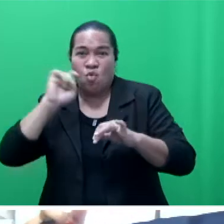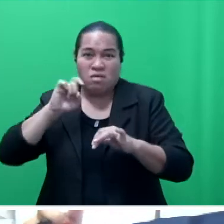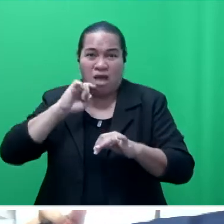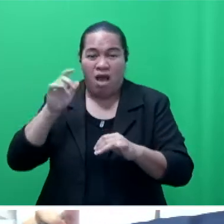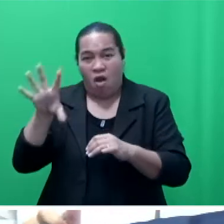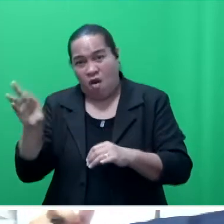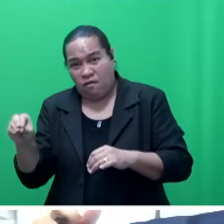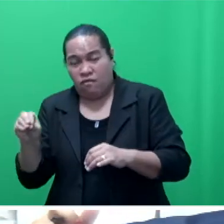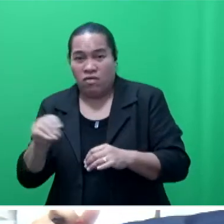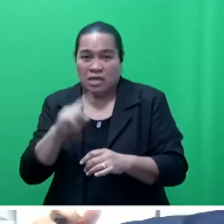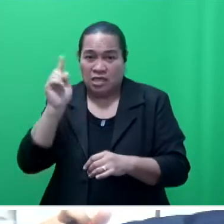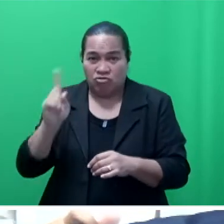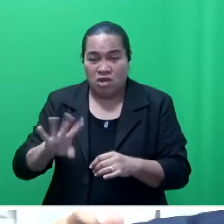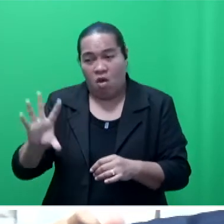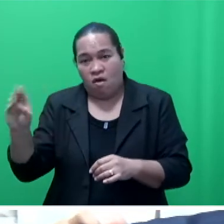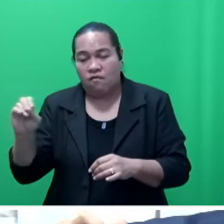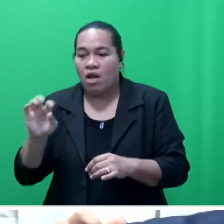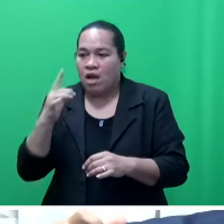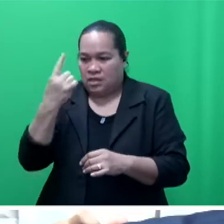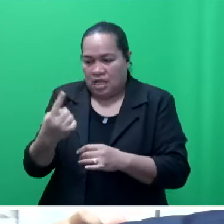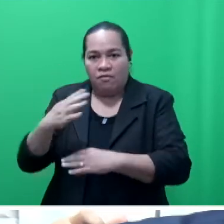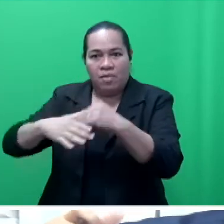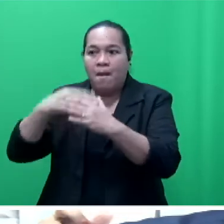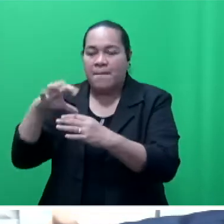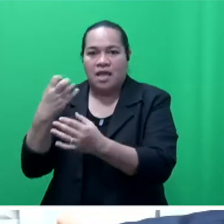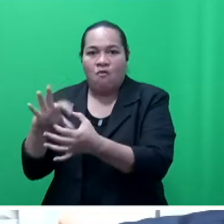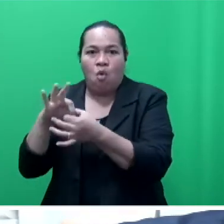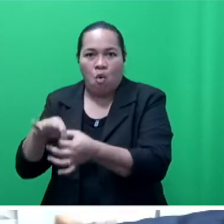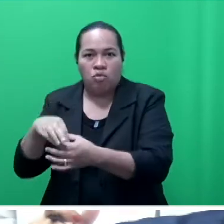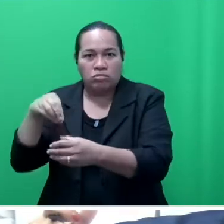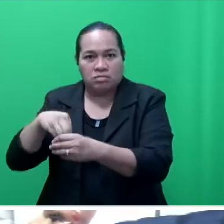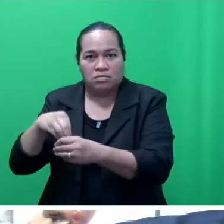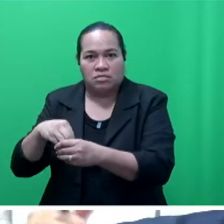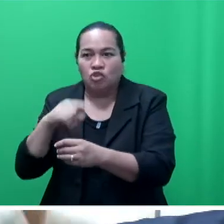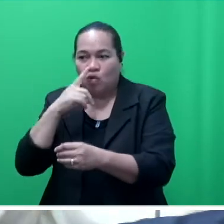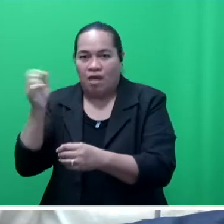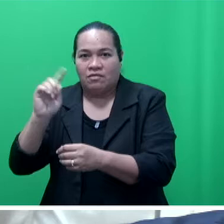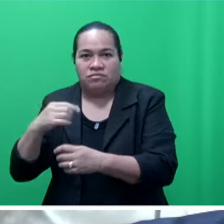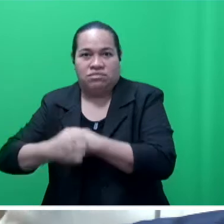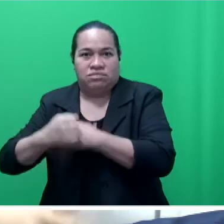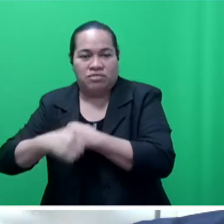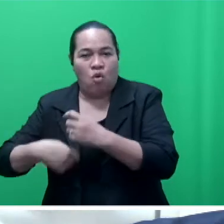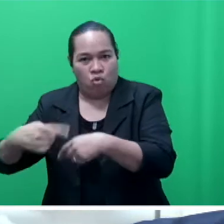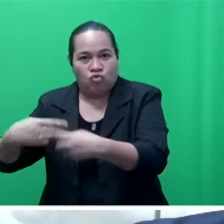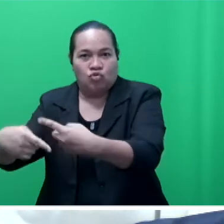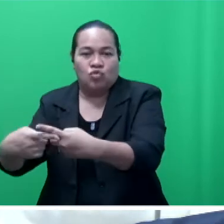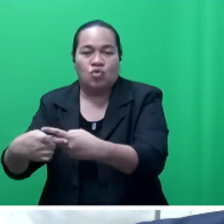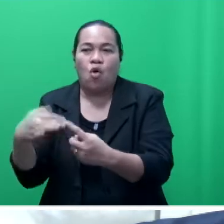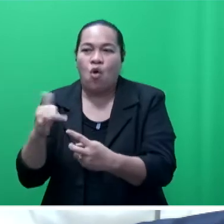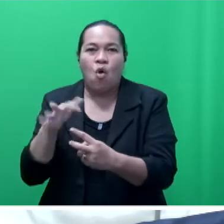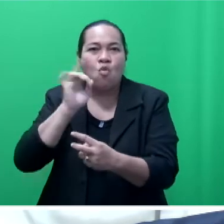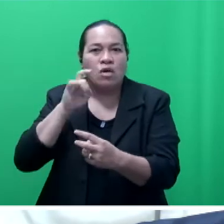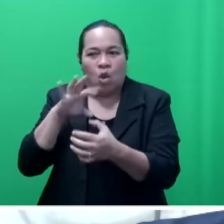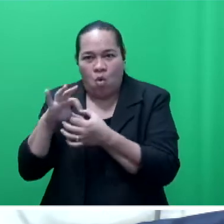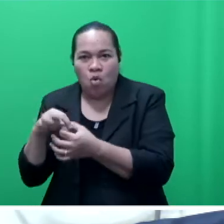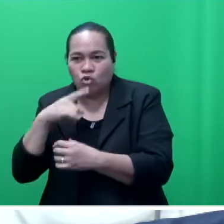tenancies that will actually provide the right work environment and right service environment. You would have seen, Mr. Speaker, sir, also that government advertised